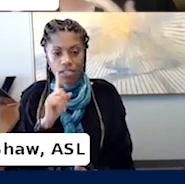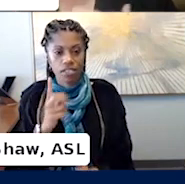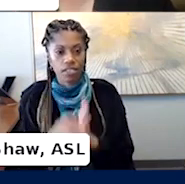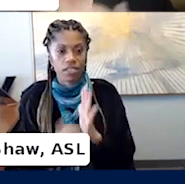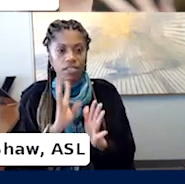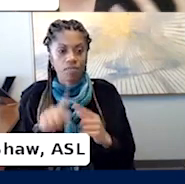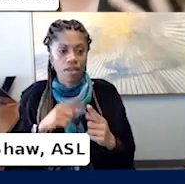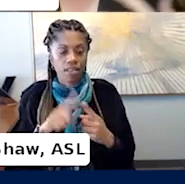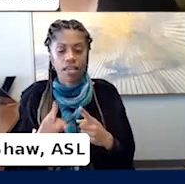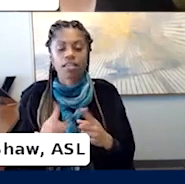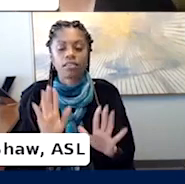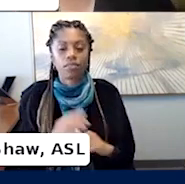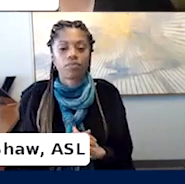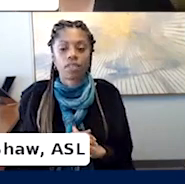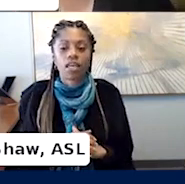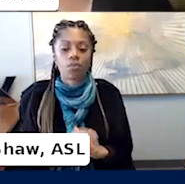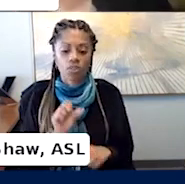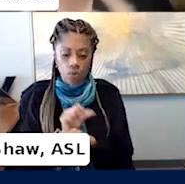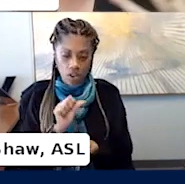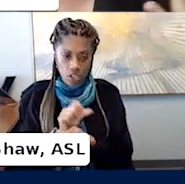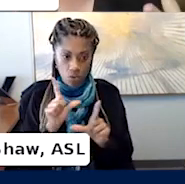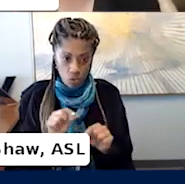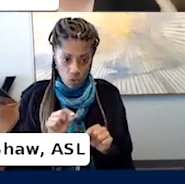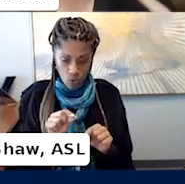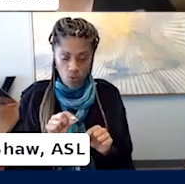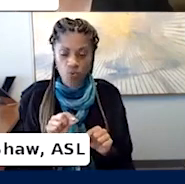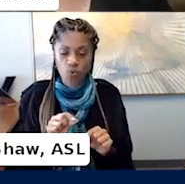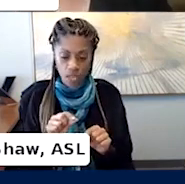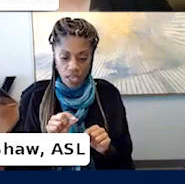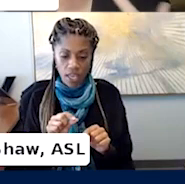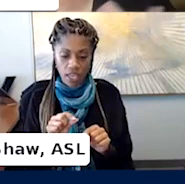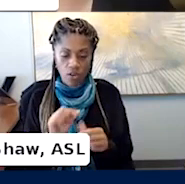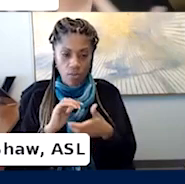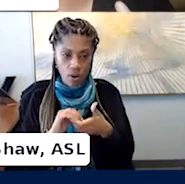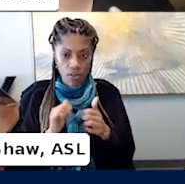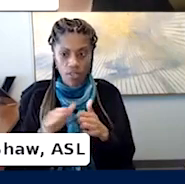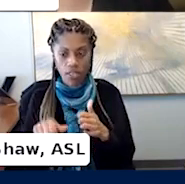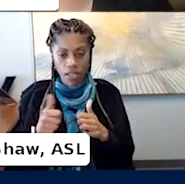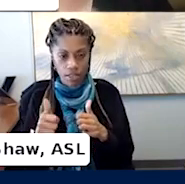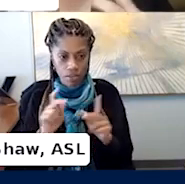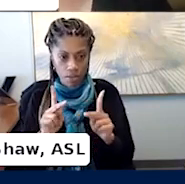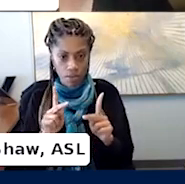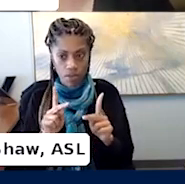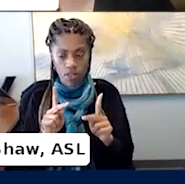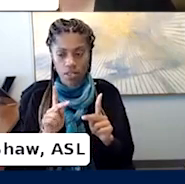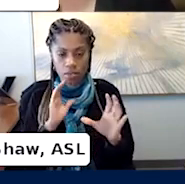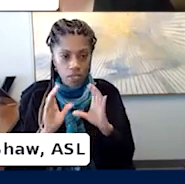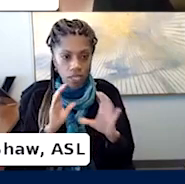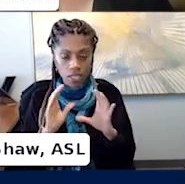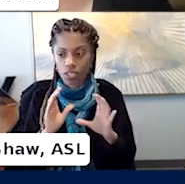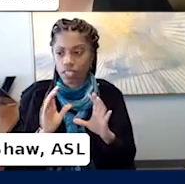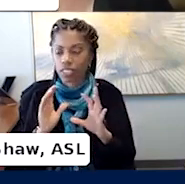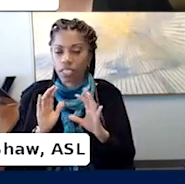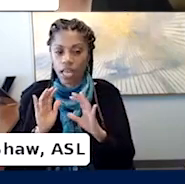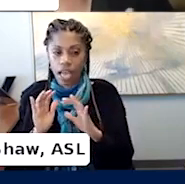you're partnering all of the time with other communications professionals, when you're thinking about how can we really put engaging stories